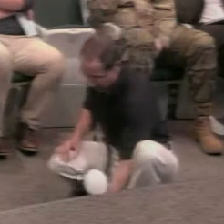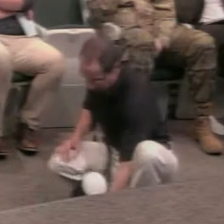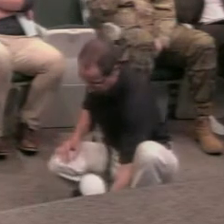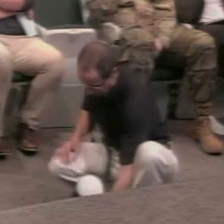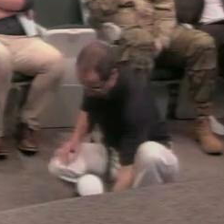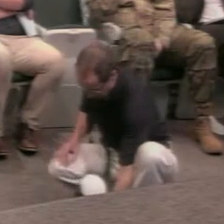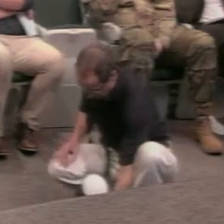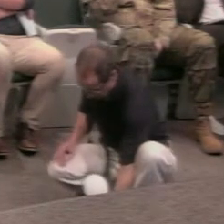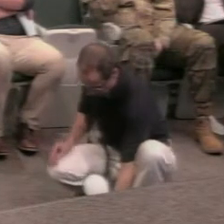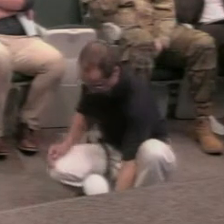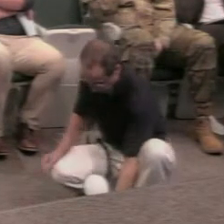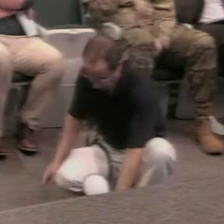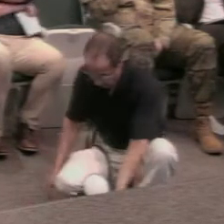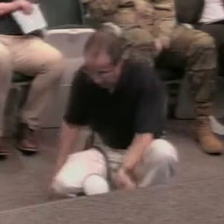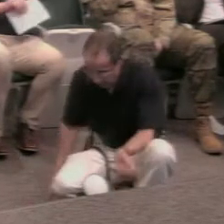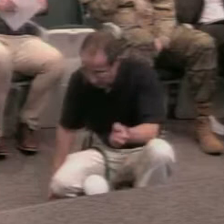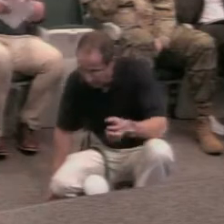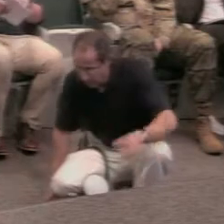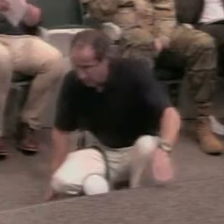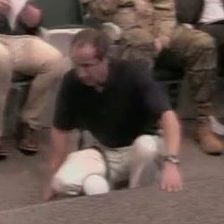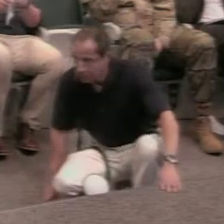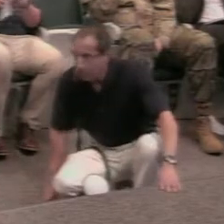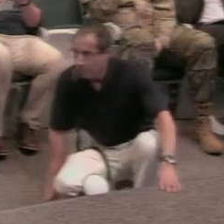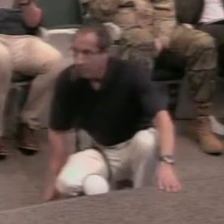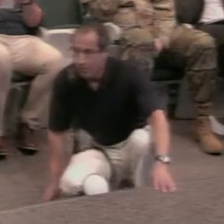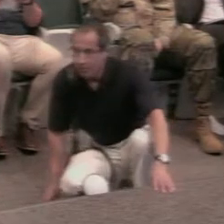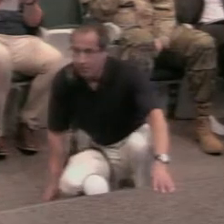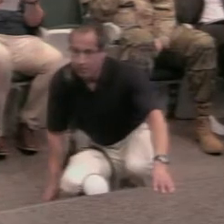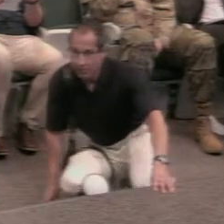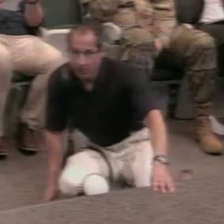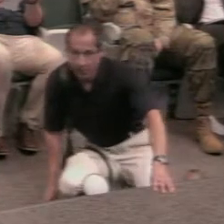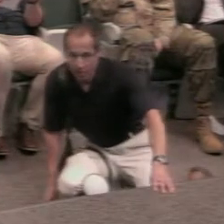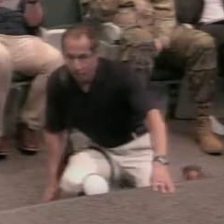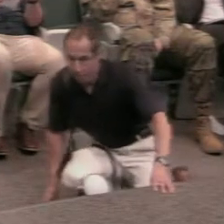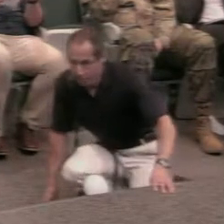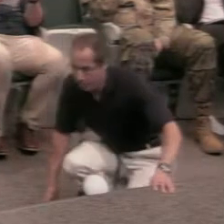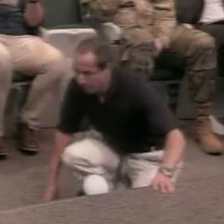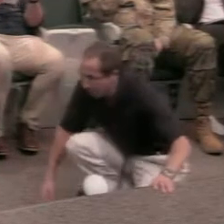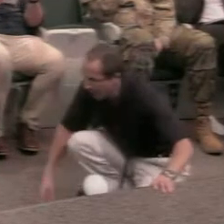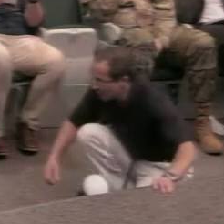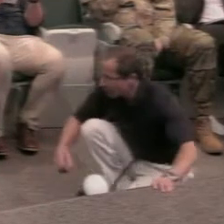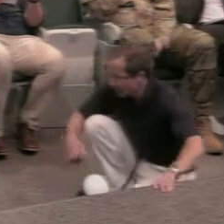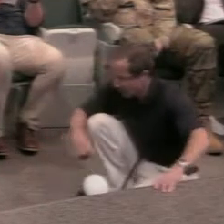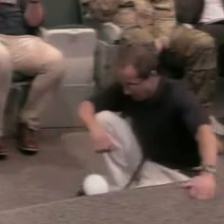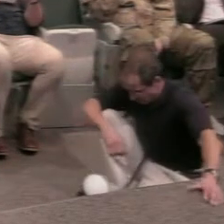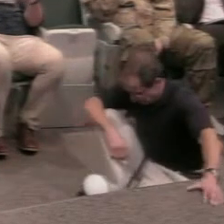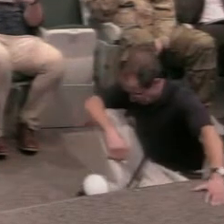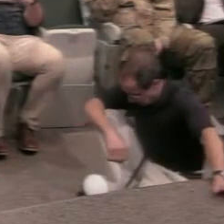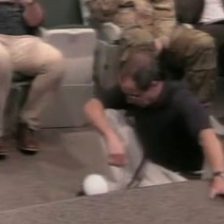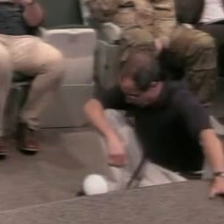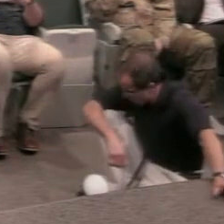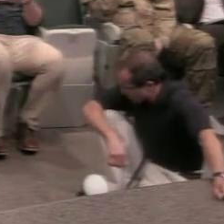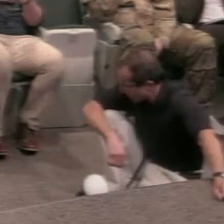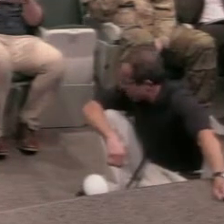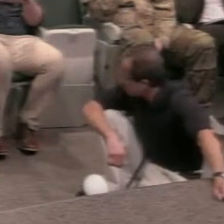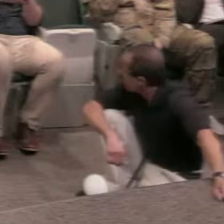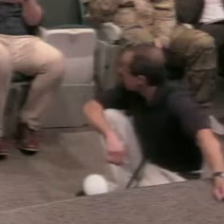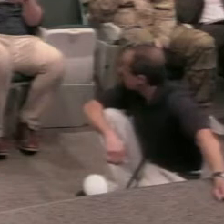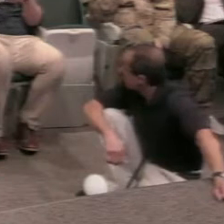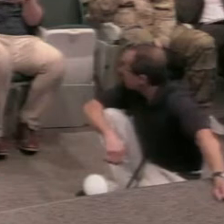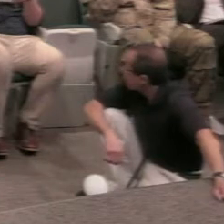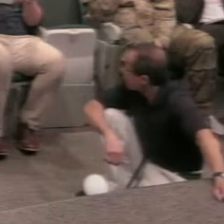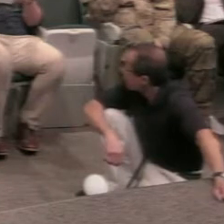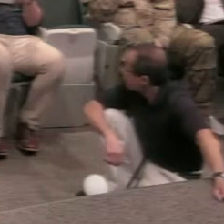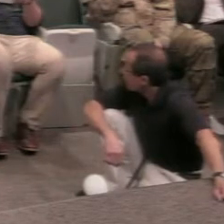structure down to get back to the two-letter organizations. We had to change all the grade structures out of NSPS back to the normal grade